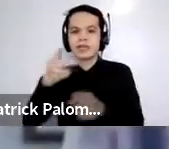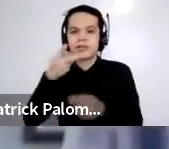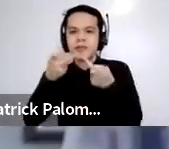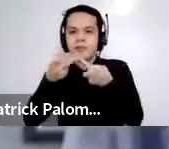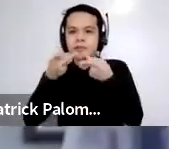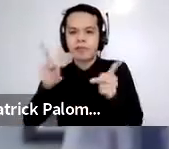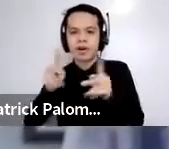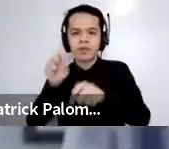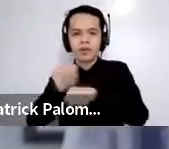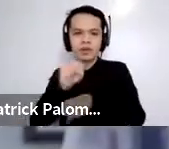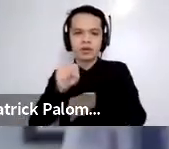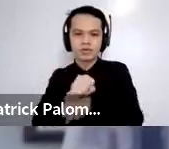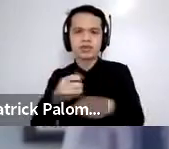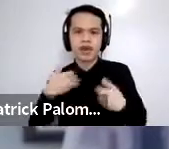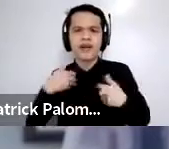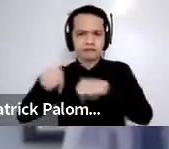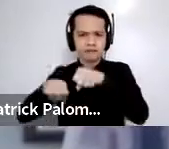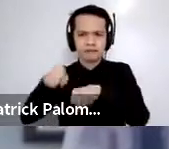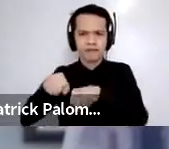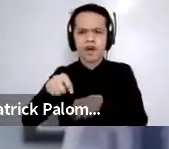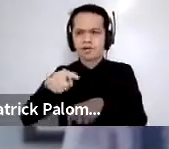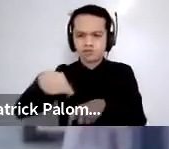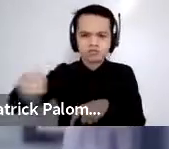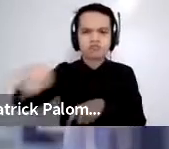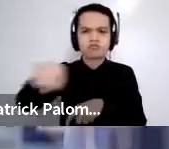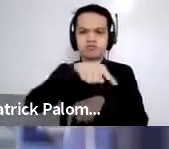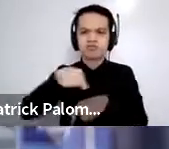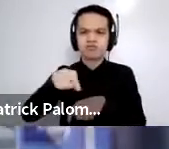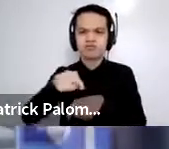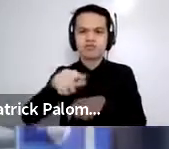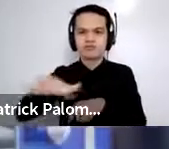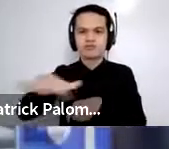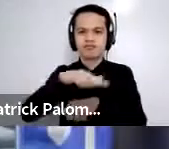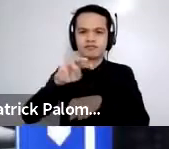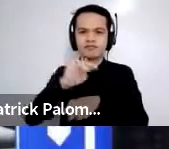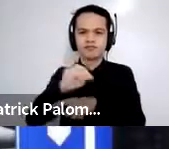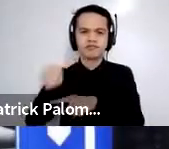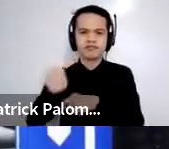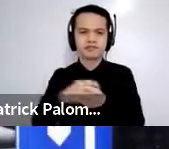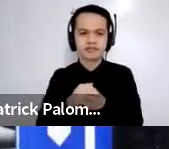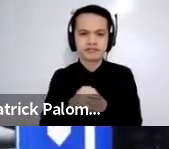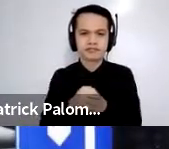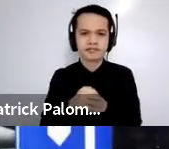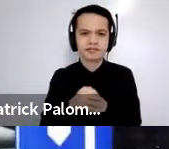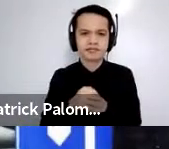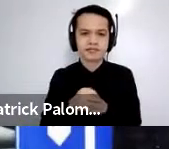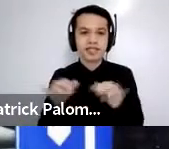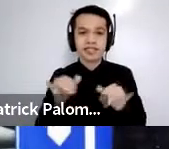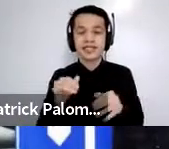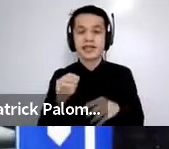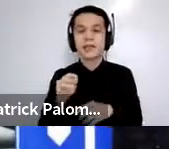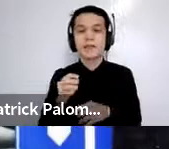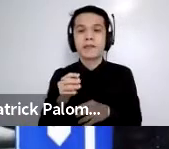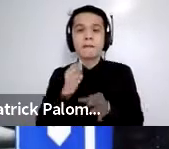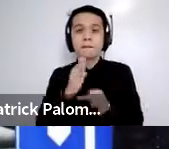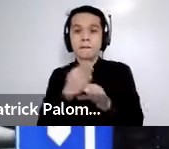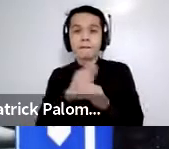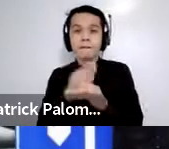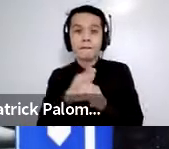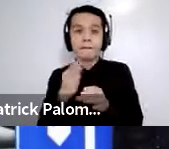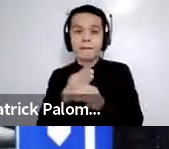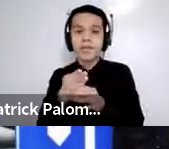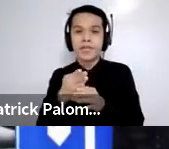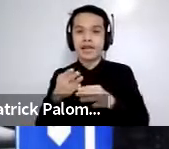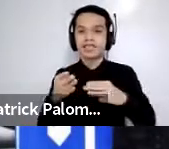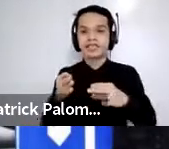Manila. And this is a bus as a carousel. It's in the main highway of Metro Manila,